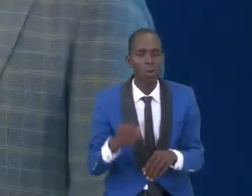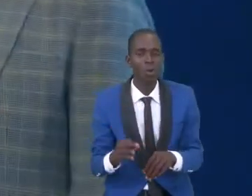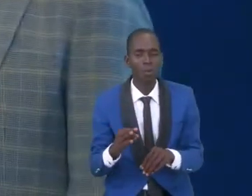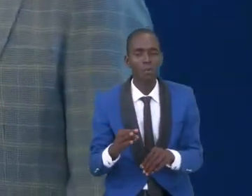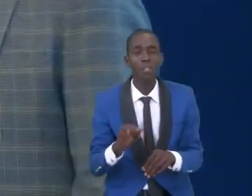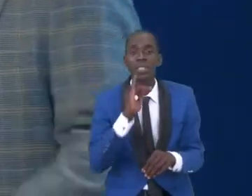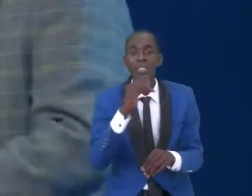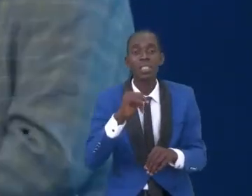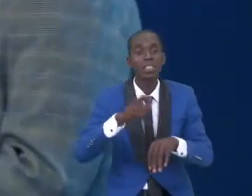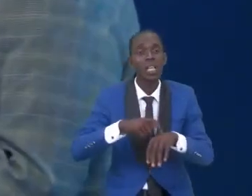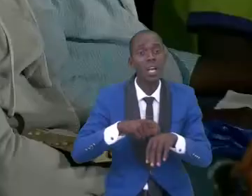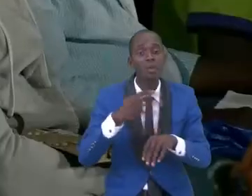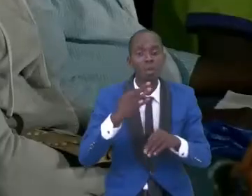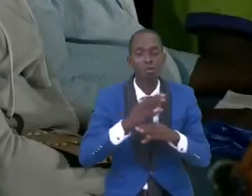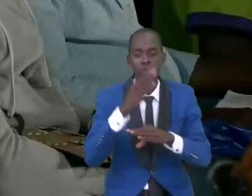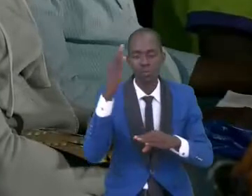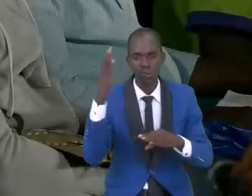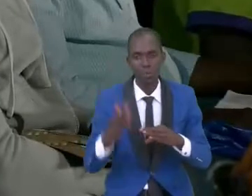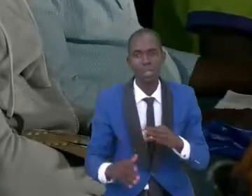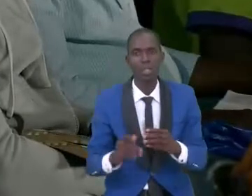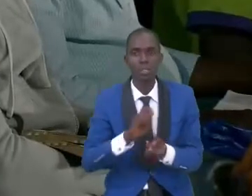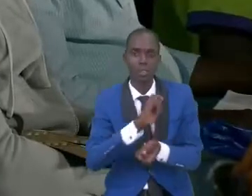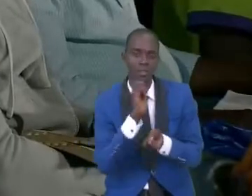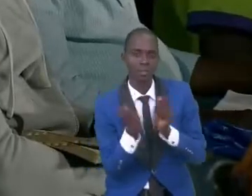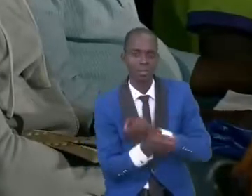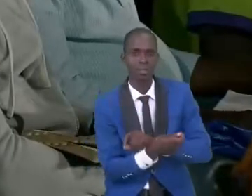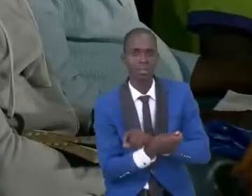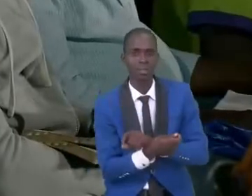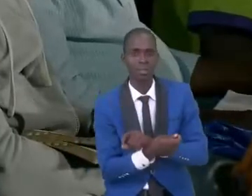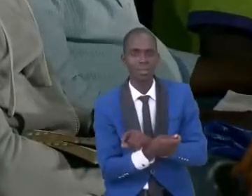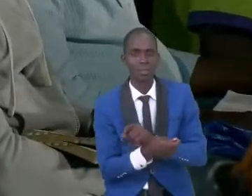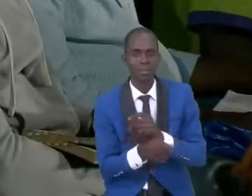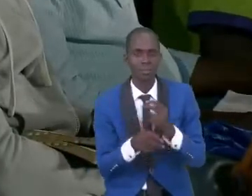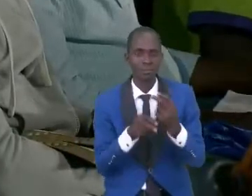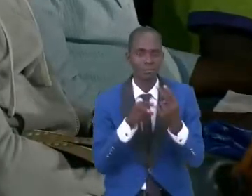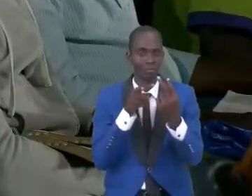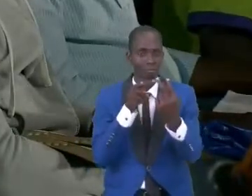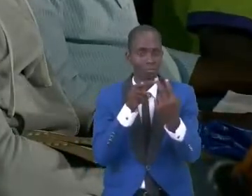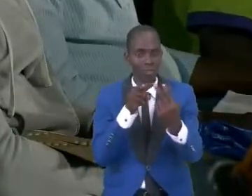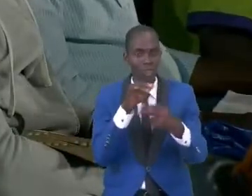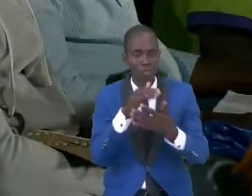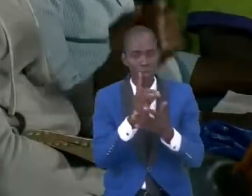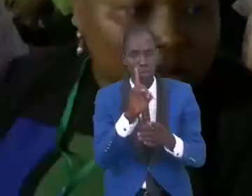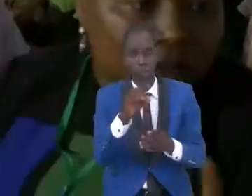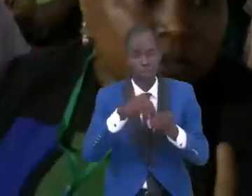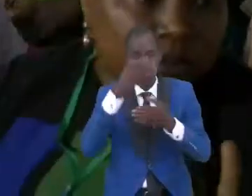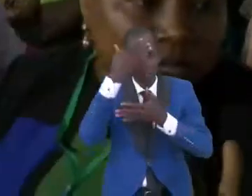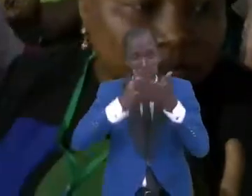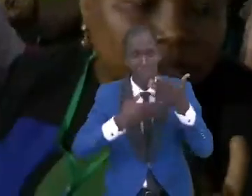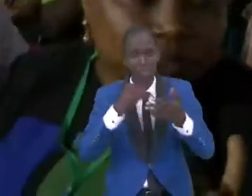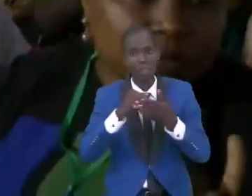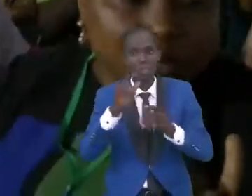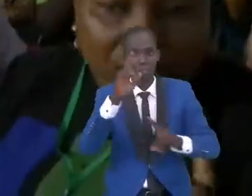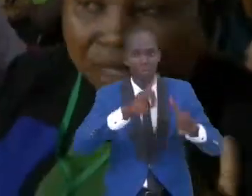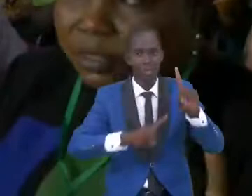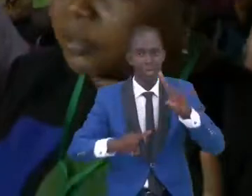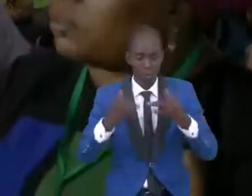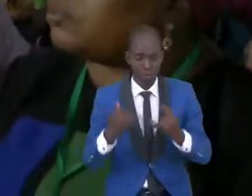turning around. Amen. Look at the person before you and say, tonight is my night of turning